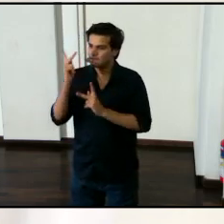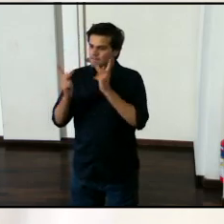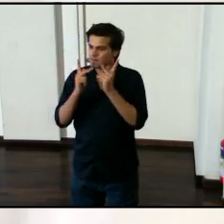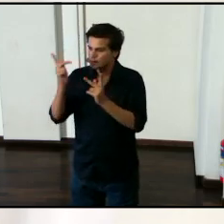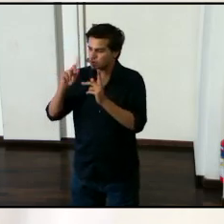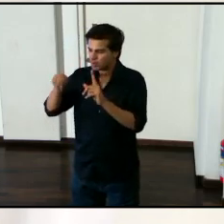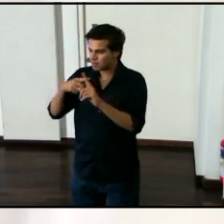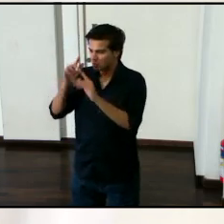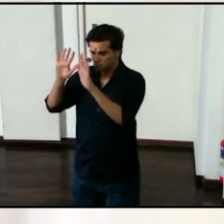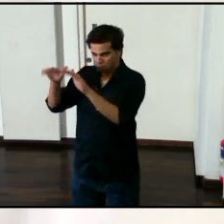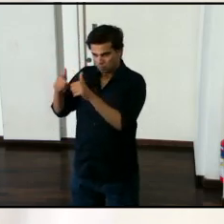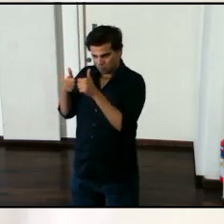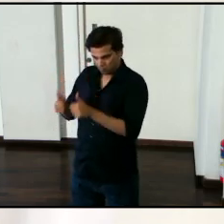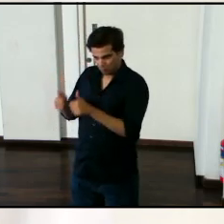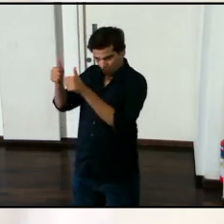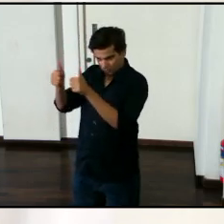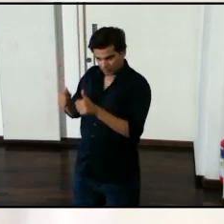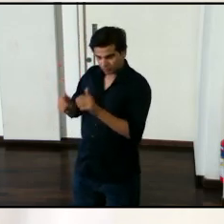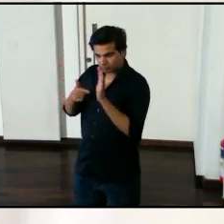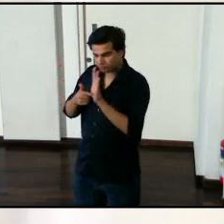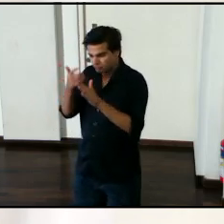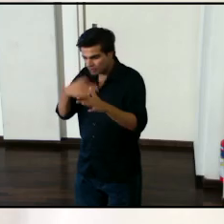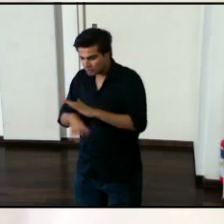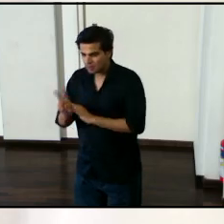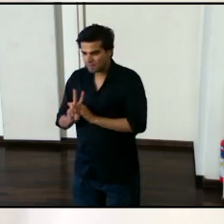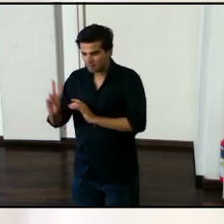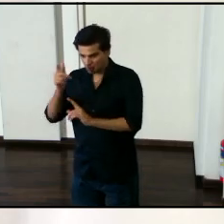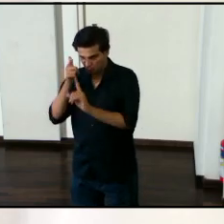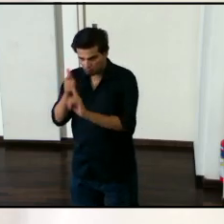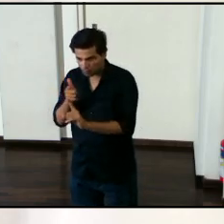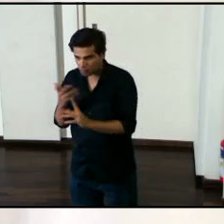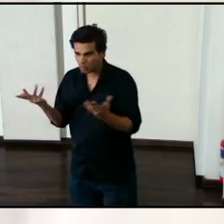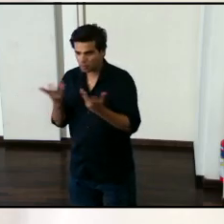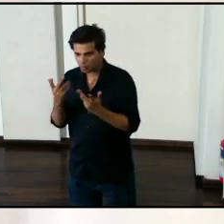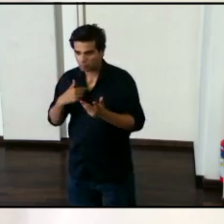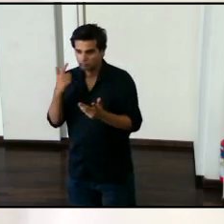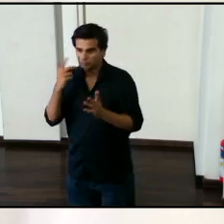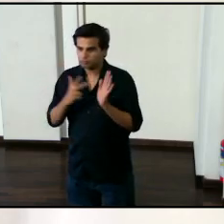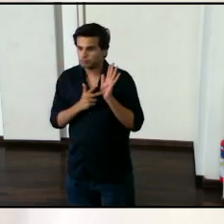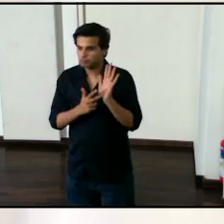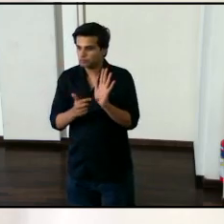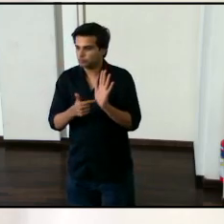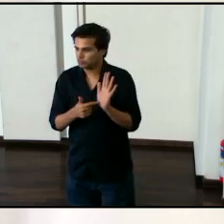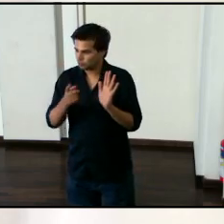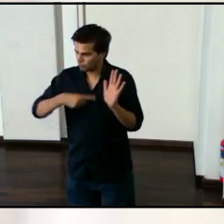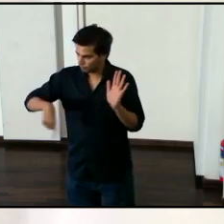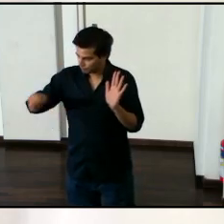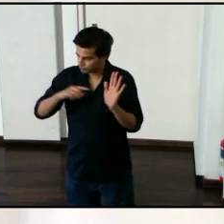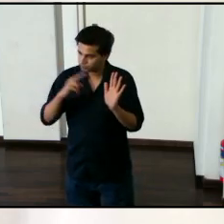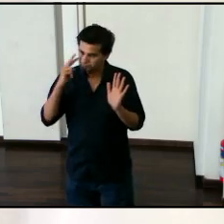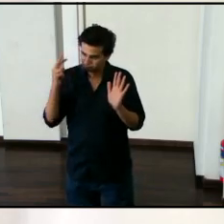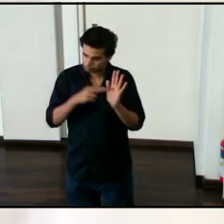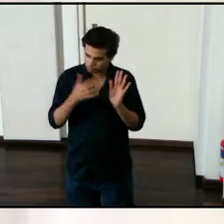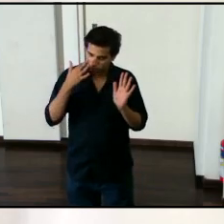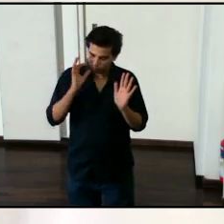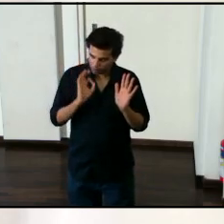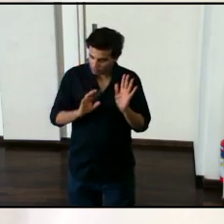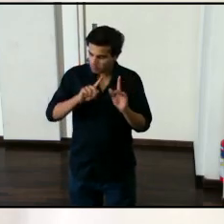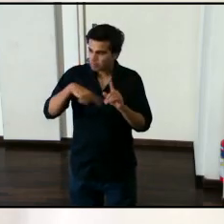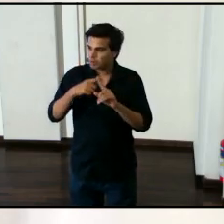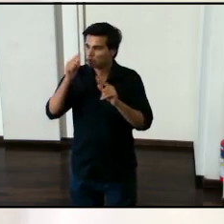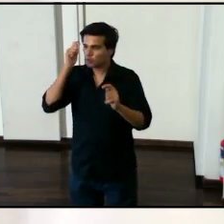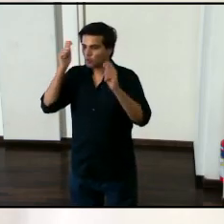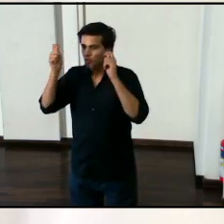poster material offer valuable insights into women's struggles, their political agency, and their role in